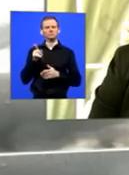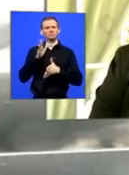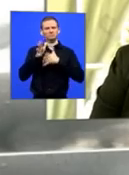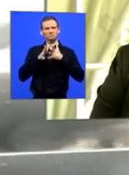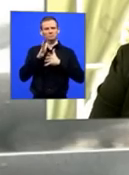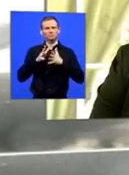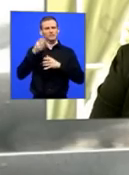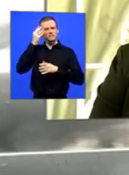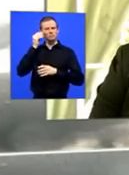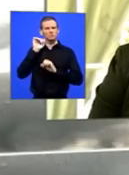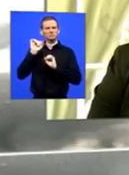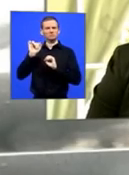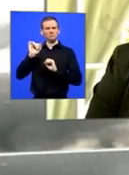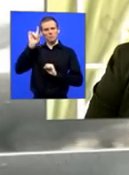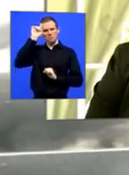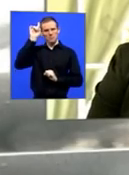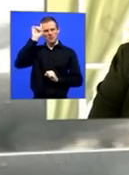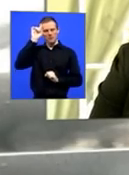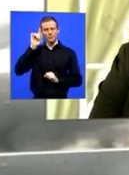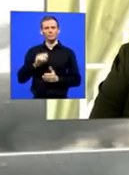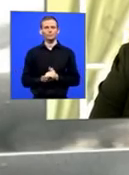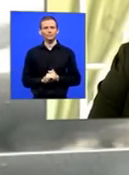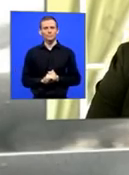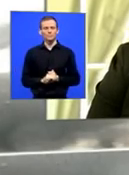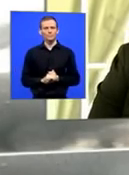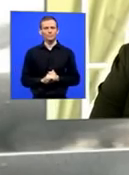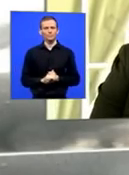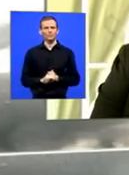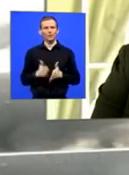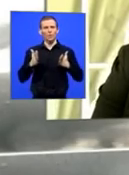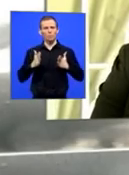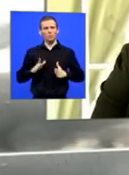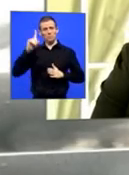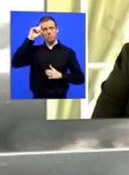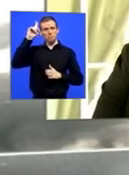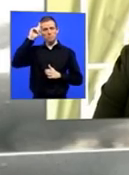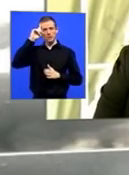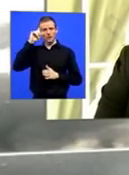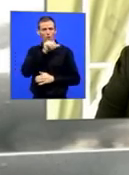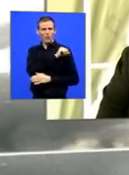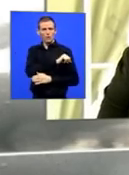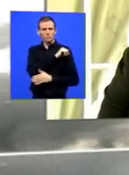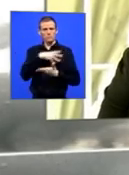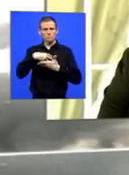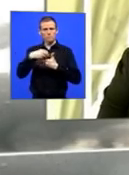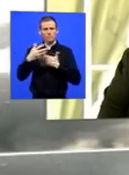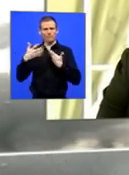the Union Buildings, where the body of Nelson Mandela has already left one military hospital, making its way here to the Union Buildings.